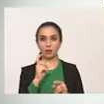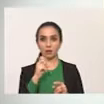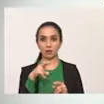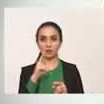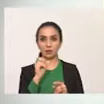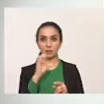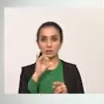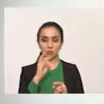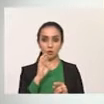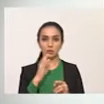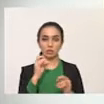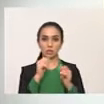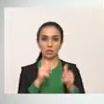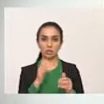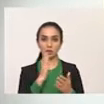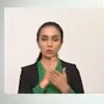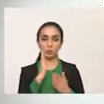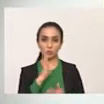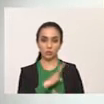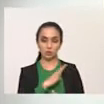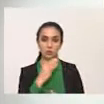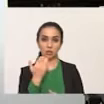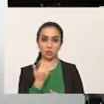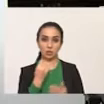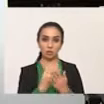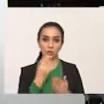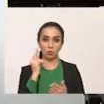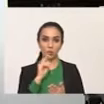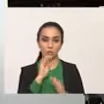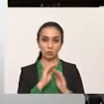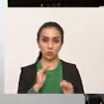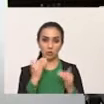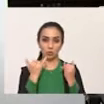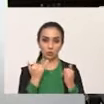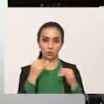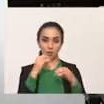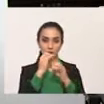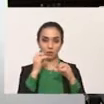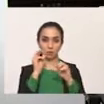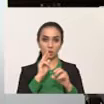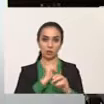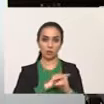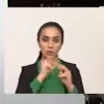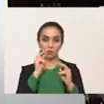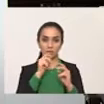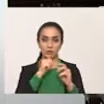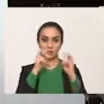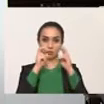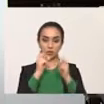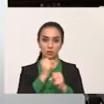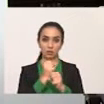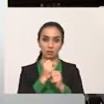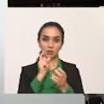halqasimon shaklda tuzilgan. Aziz o'quvchilar, bugungi laboratoriya darsimiz